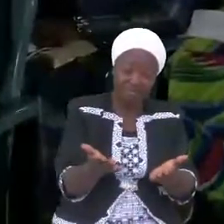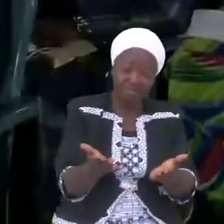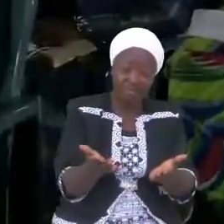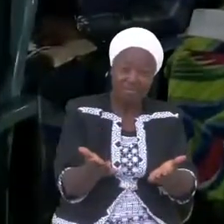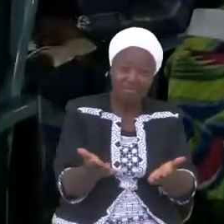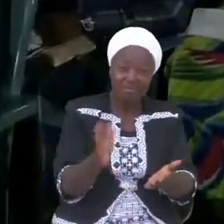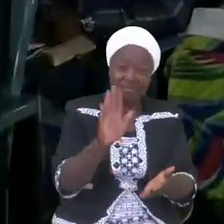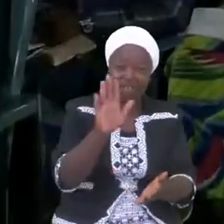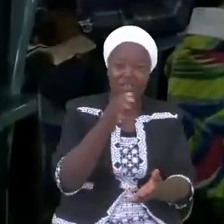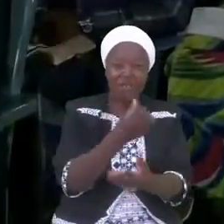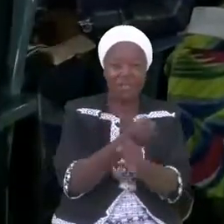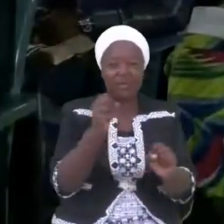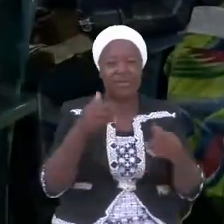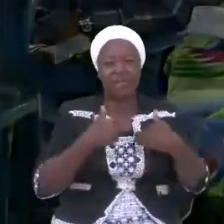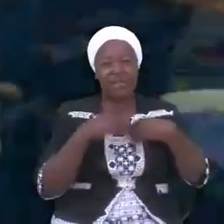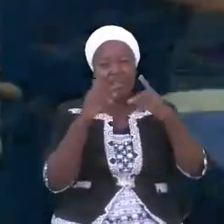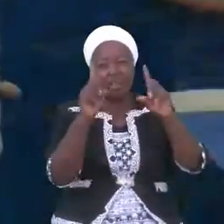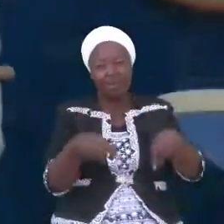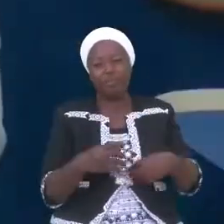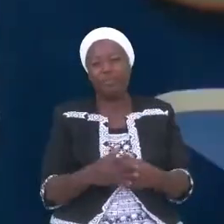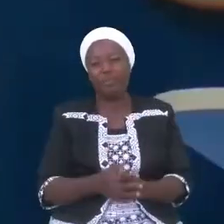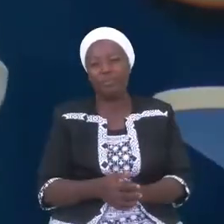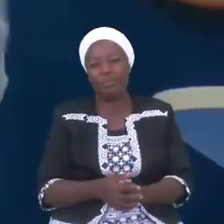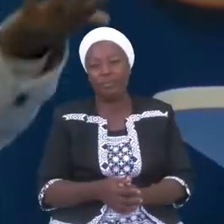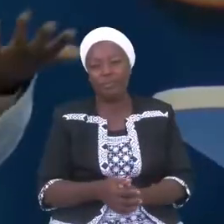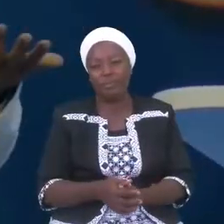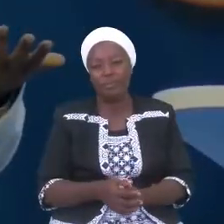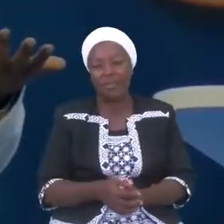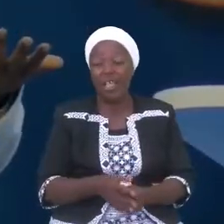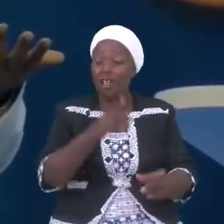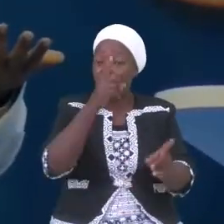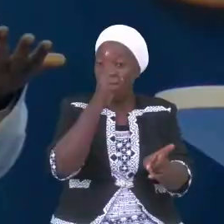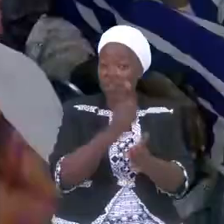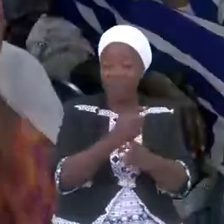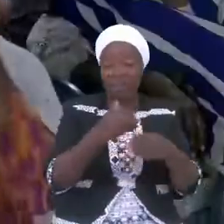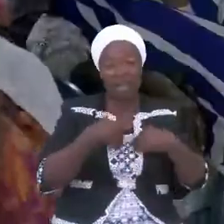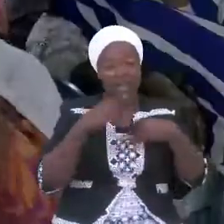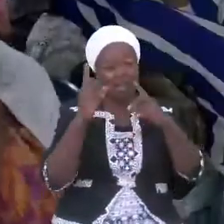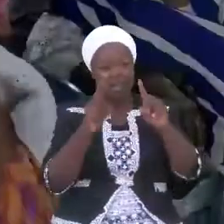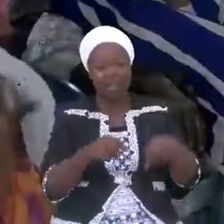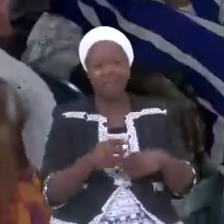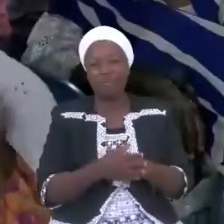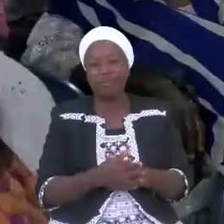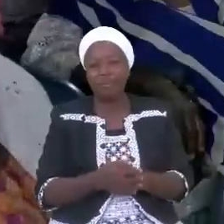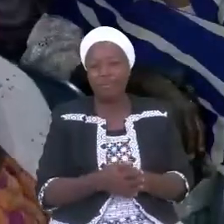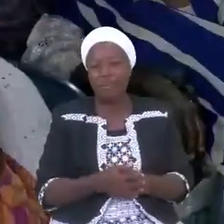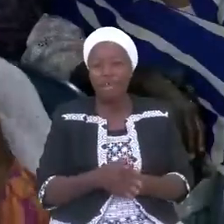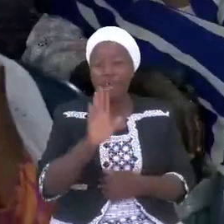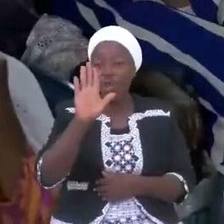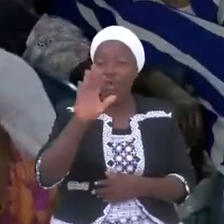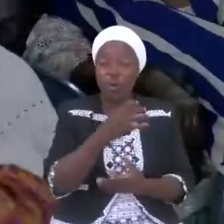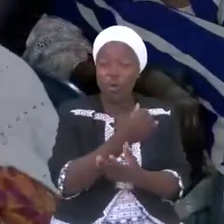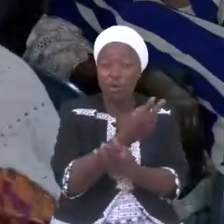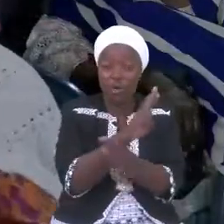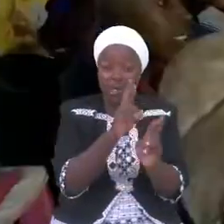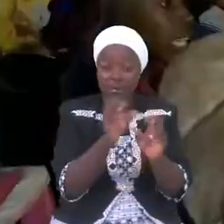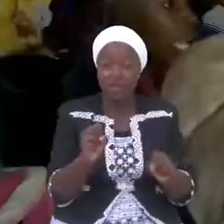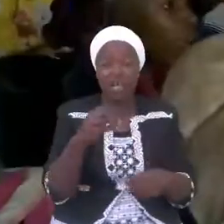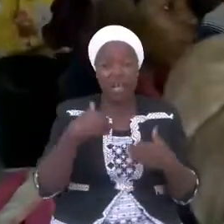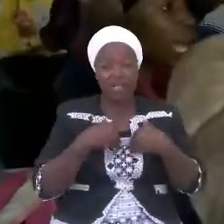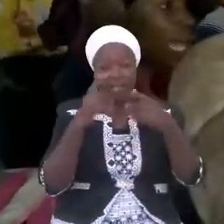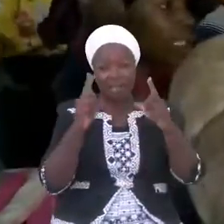Your salvation has come. Amen. Justification has come. Amen. Your redemption has